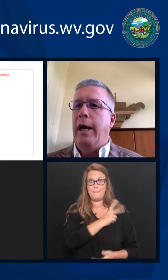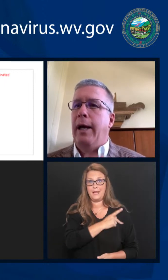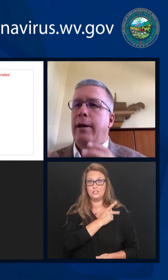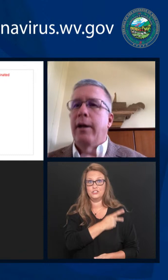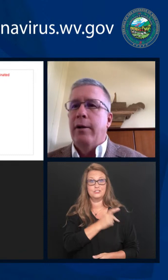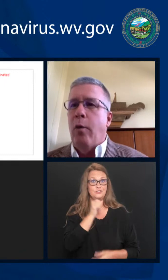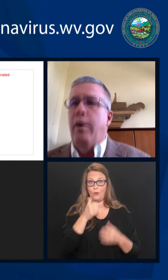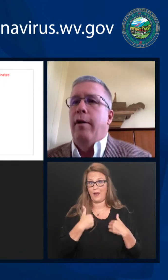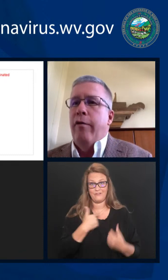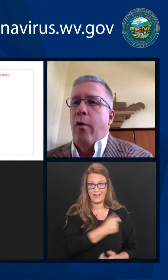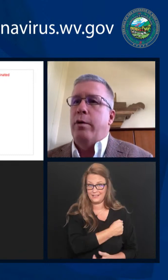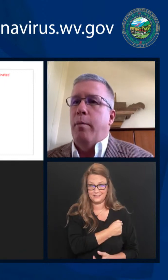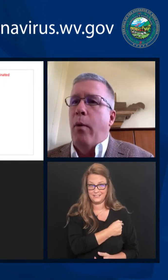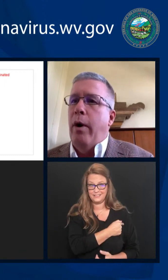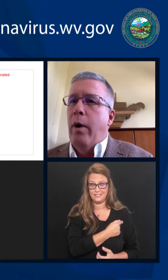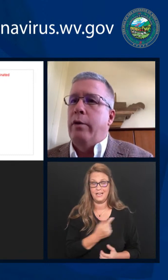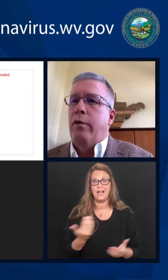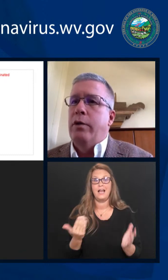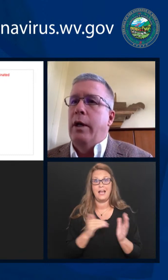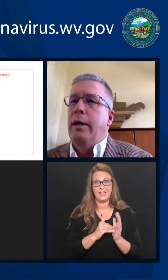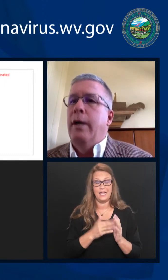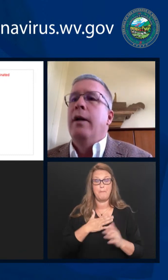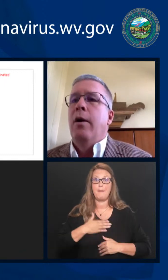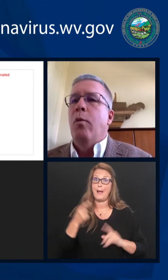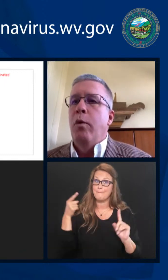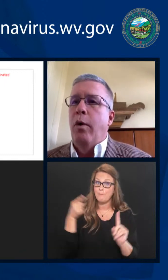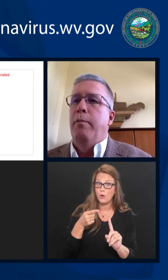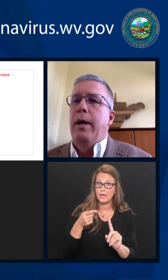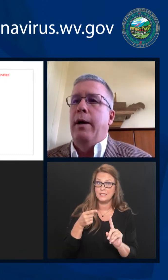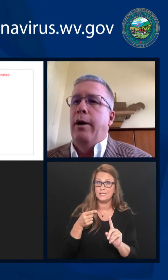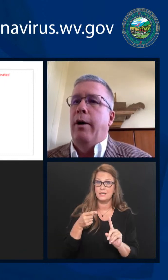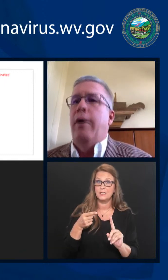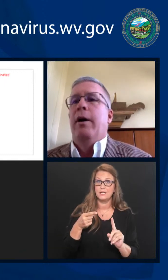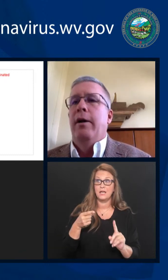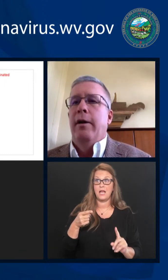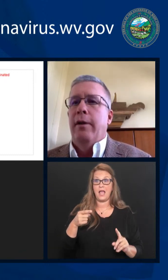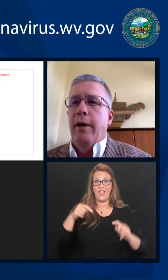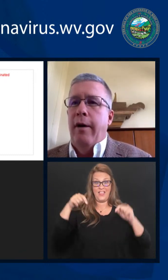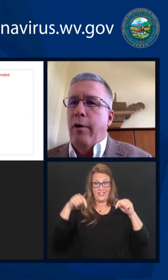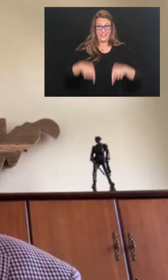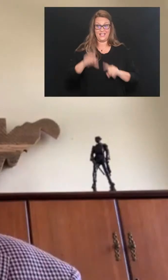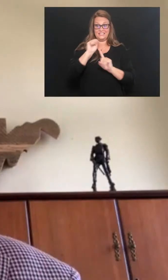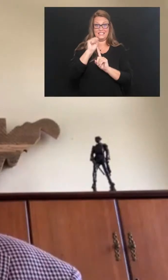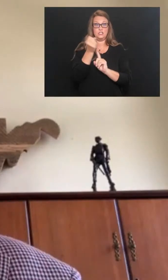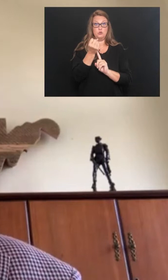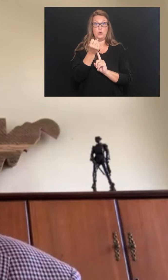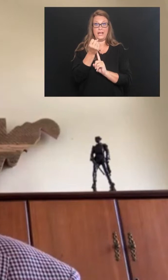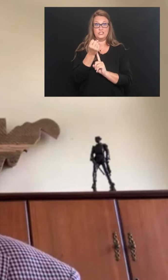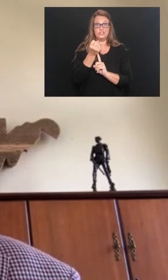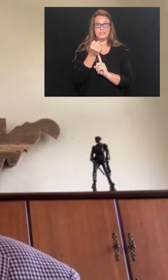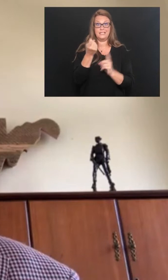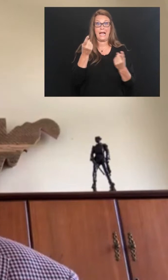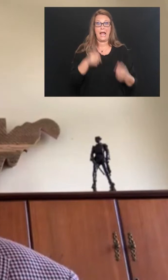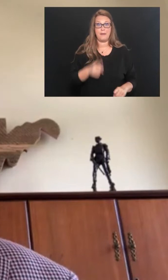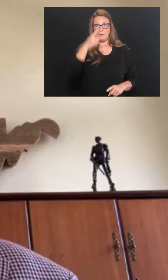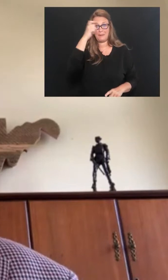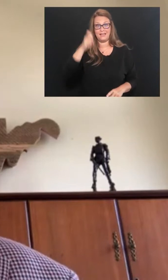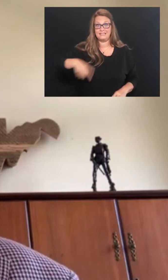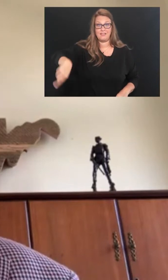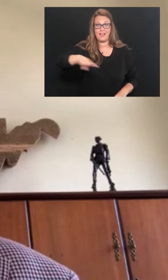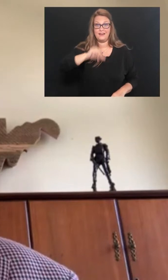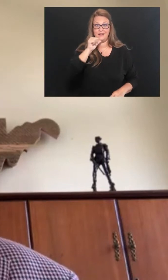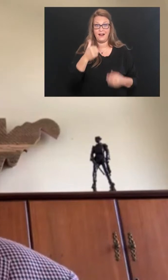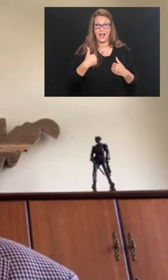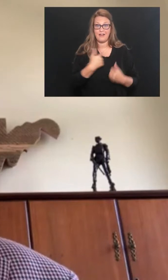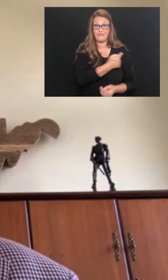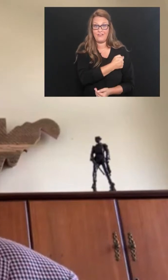So again, to reinforce the point, West Virginia, we wouldn't be here. The governor wouldn't be coming on 3 days a week. We wouldn't